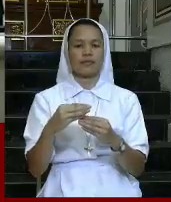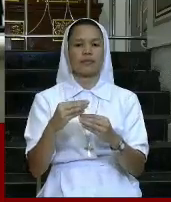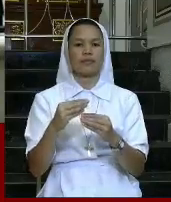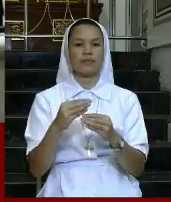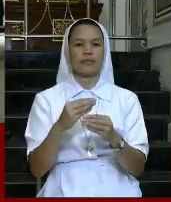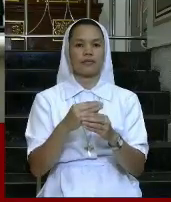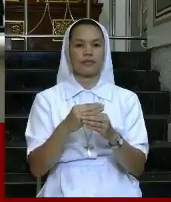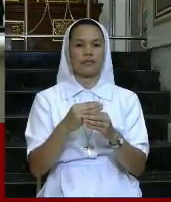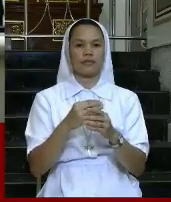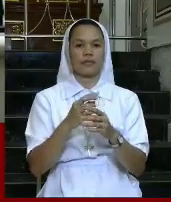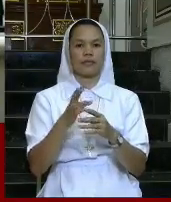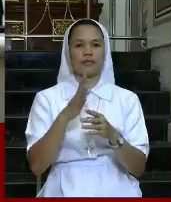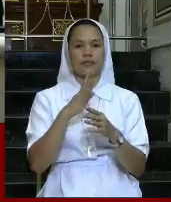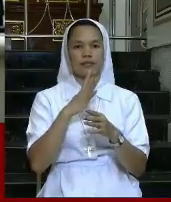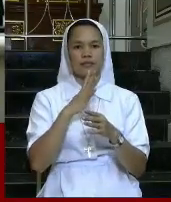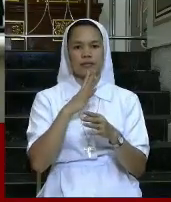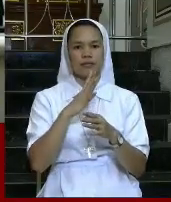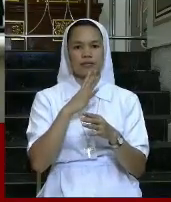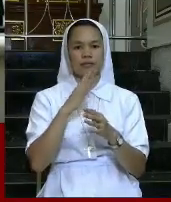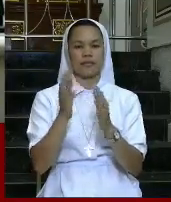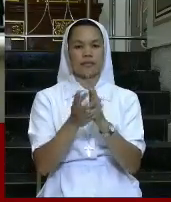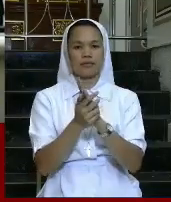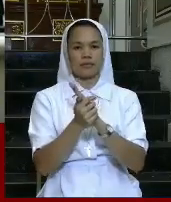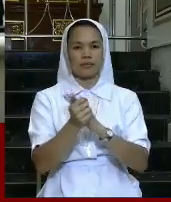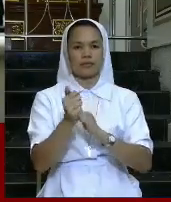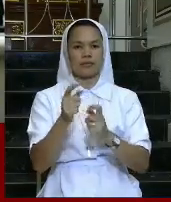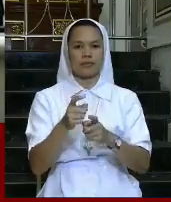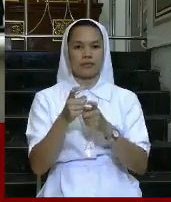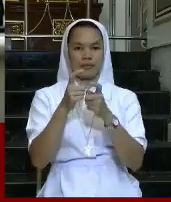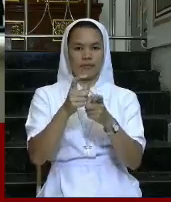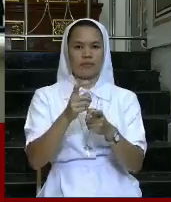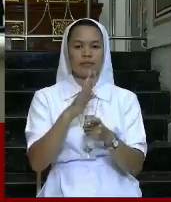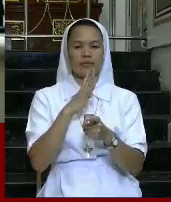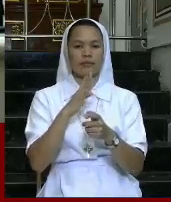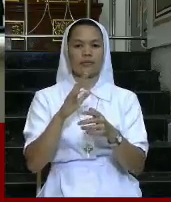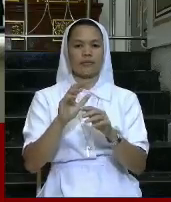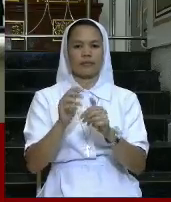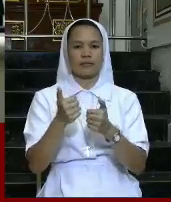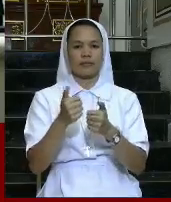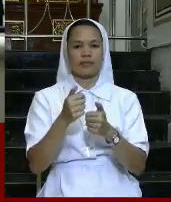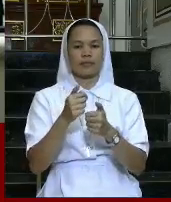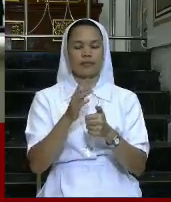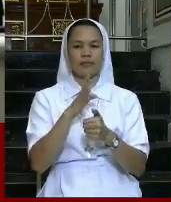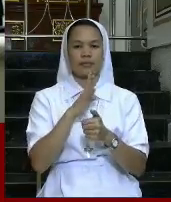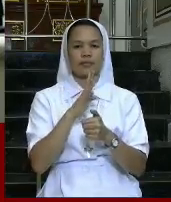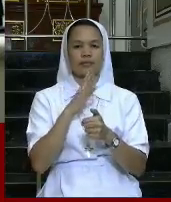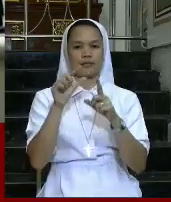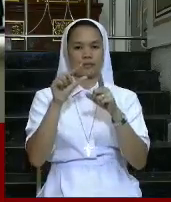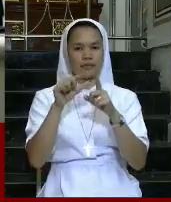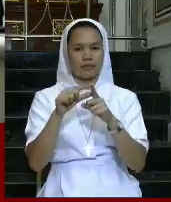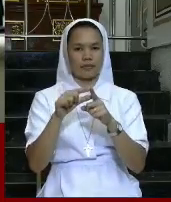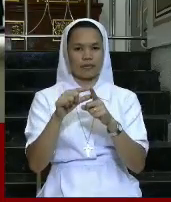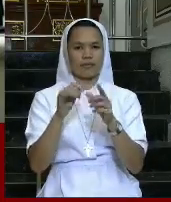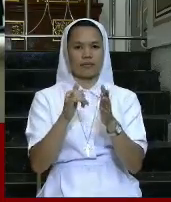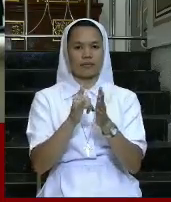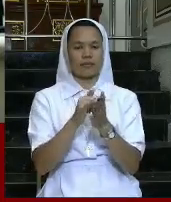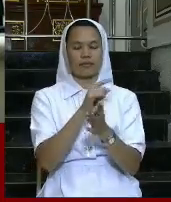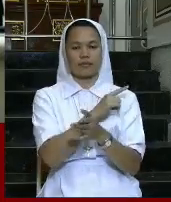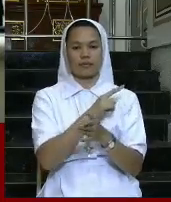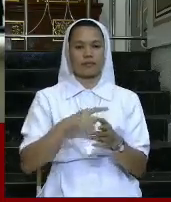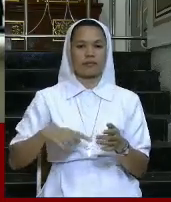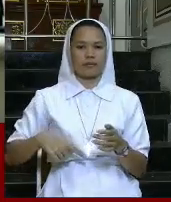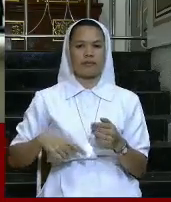well-trained tongue, that I might know how to speak to the weary, a word that will rouse